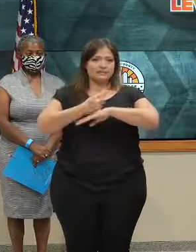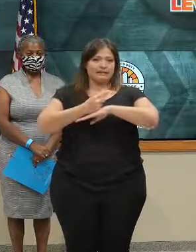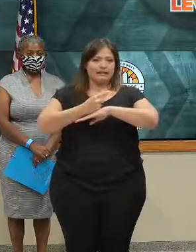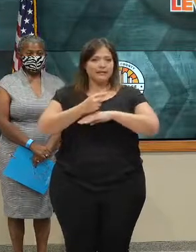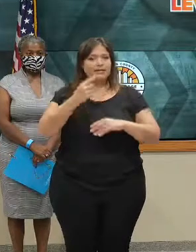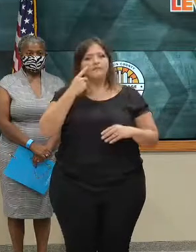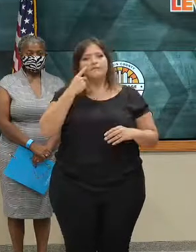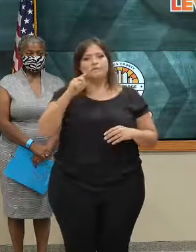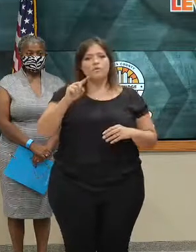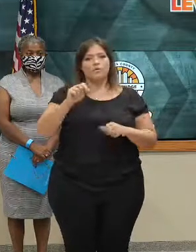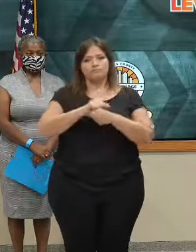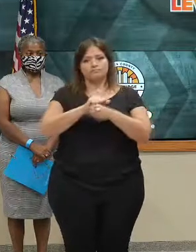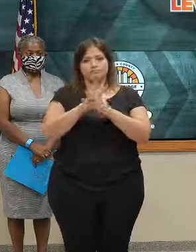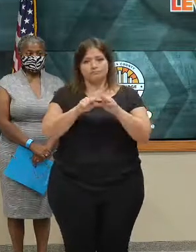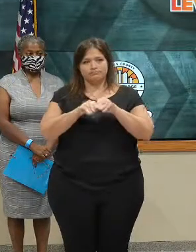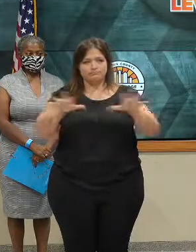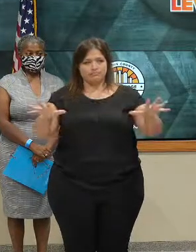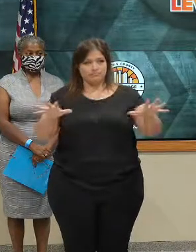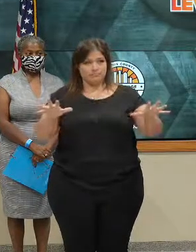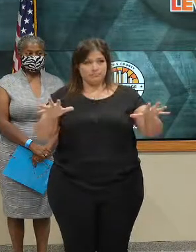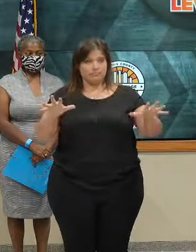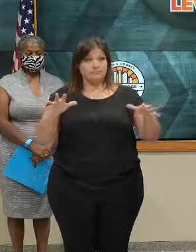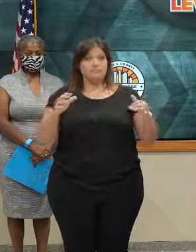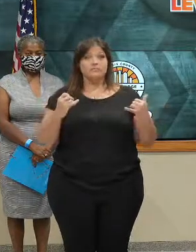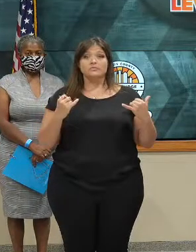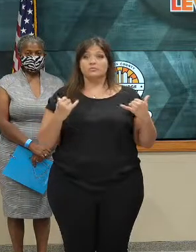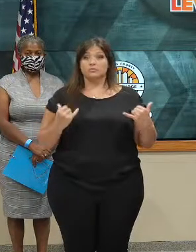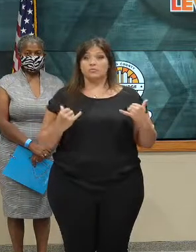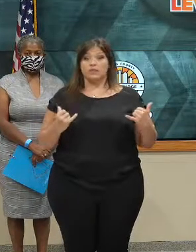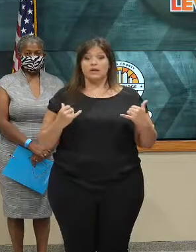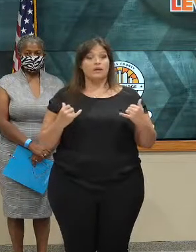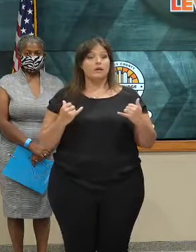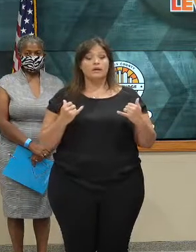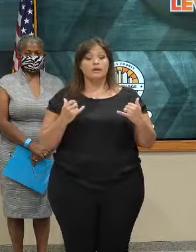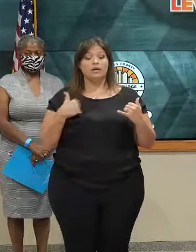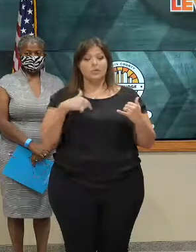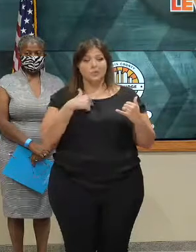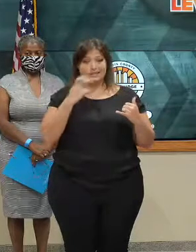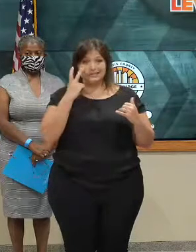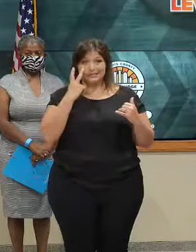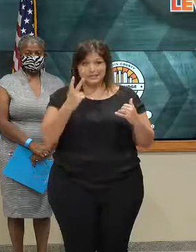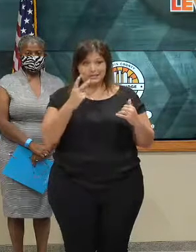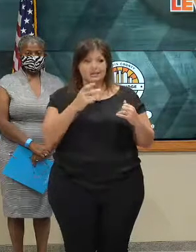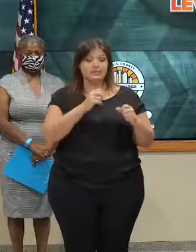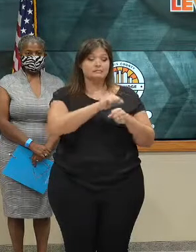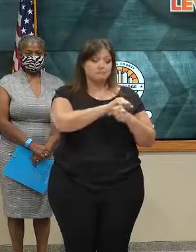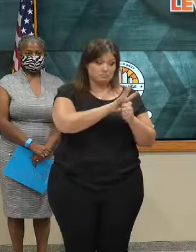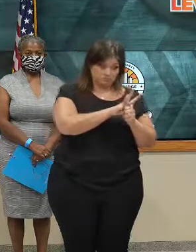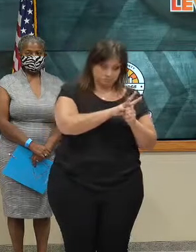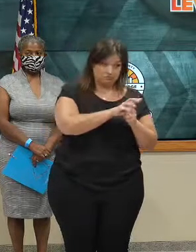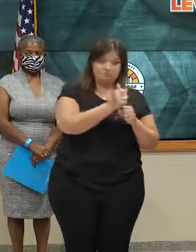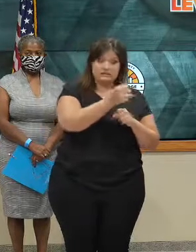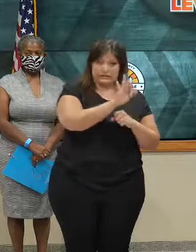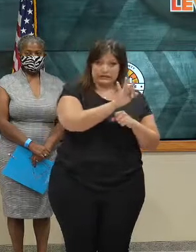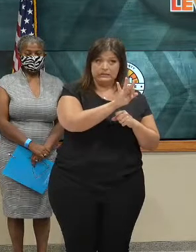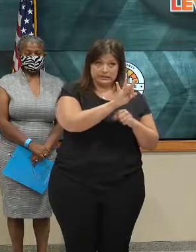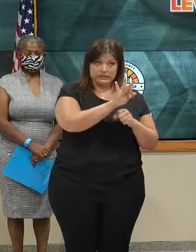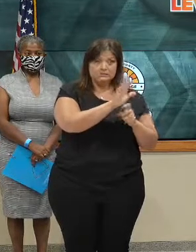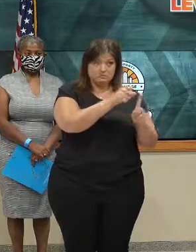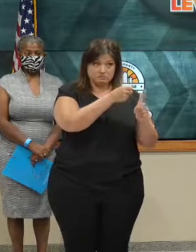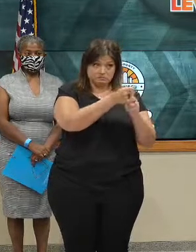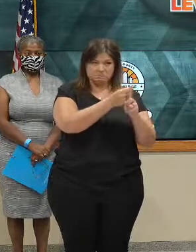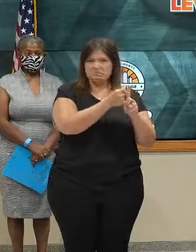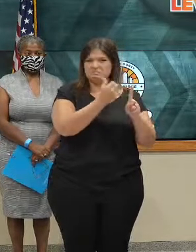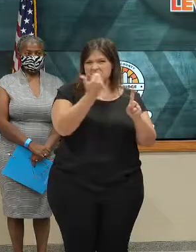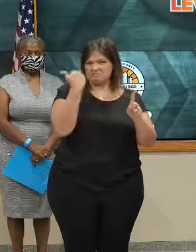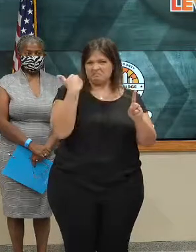find ourselves in the midst of not just one pandemic, but two. The first pandemic is the COVID-19 pandemic, which